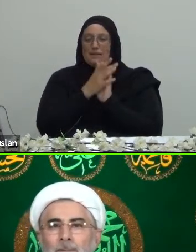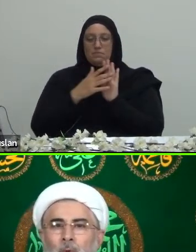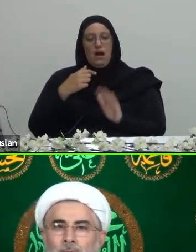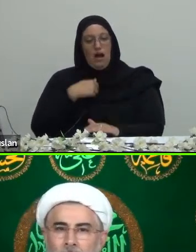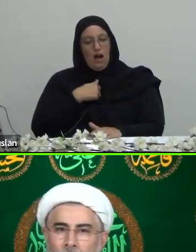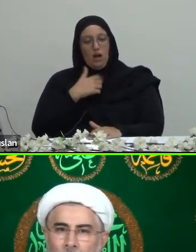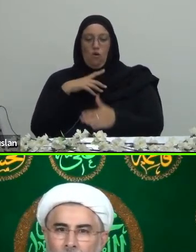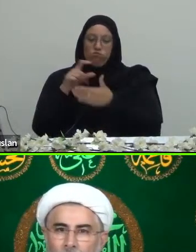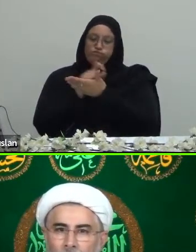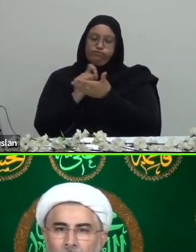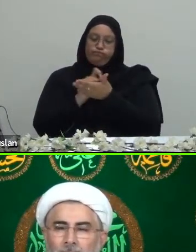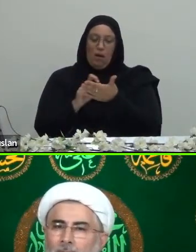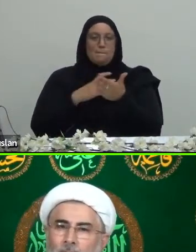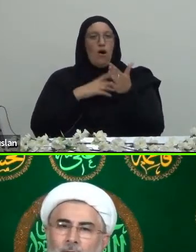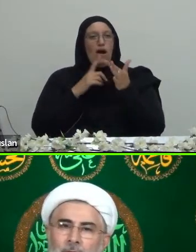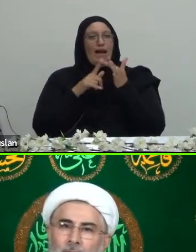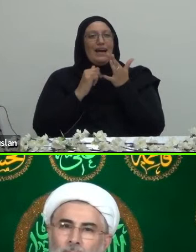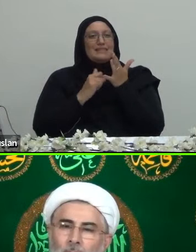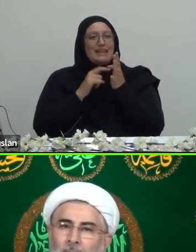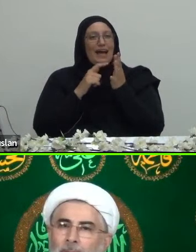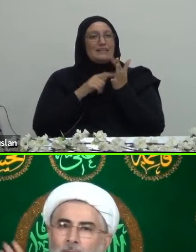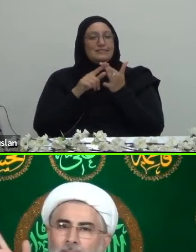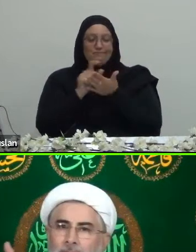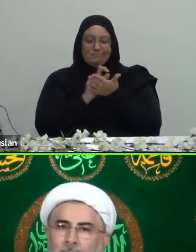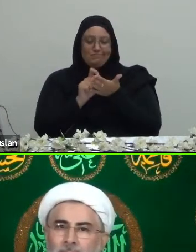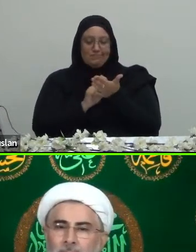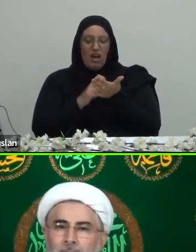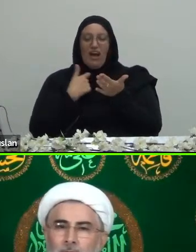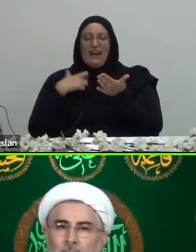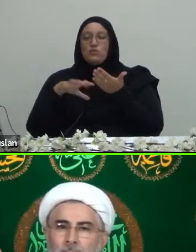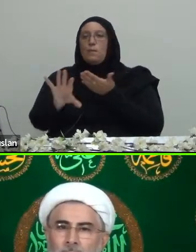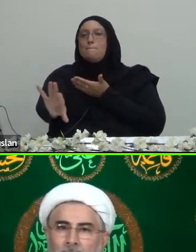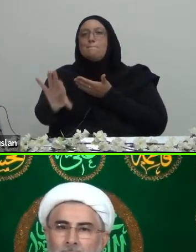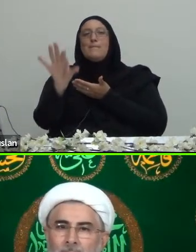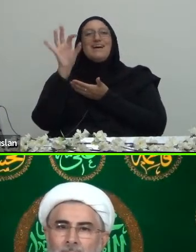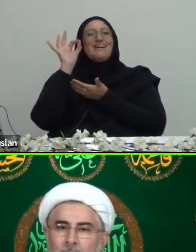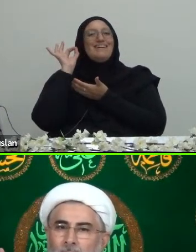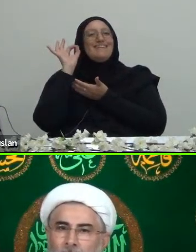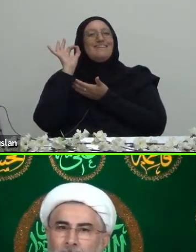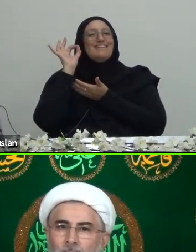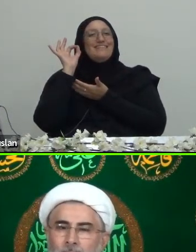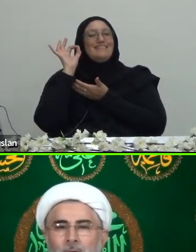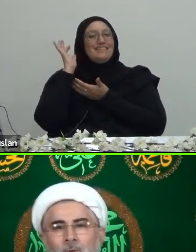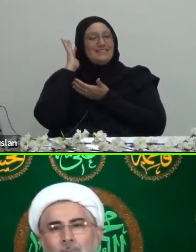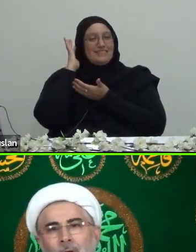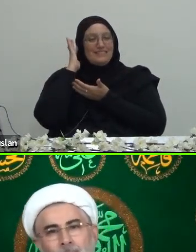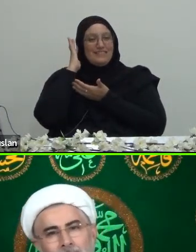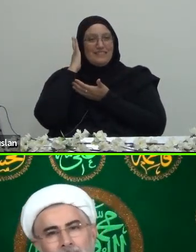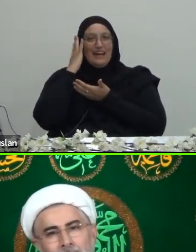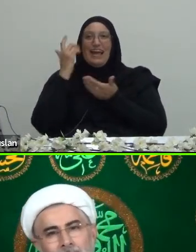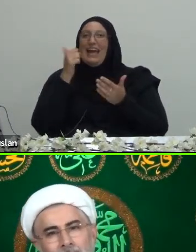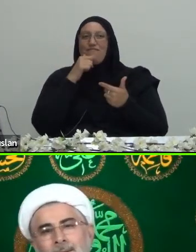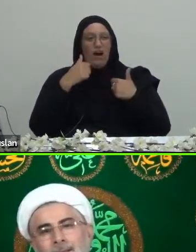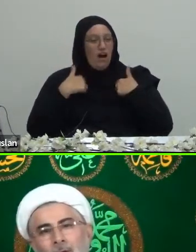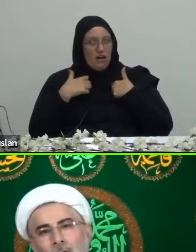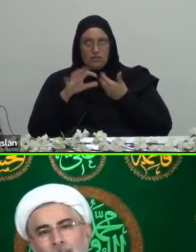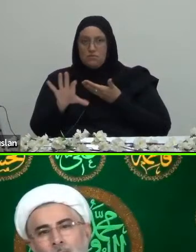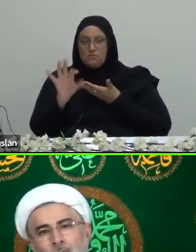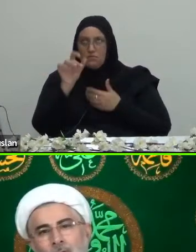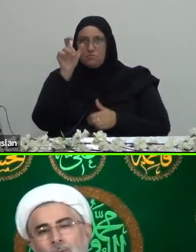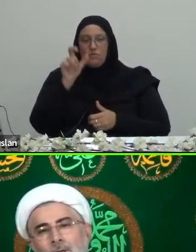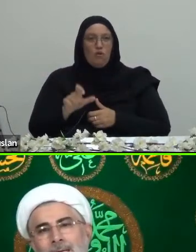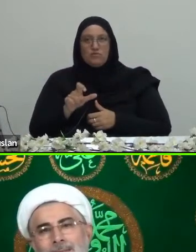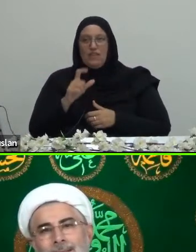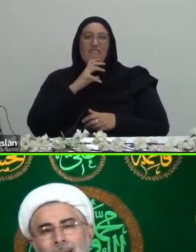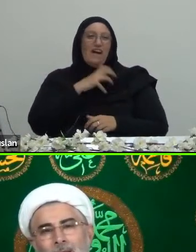need to appoint someone. Of course, if I don't appoint, the jurist and marja will appoint someone, but better that I